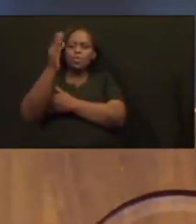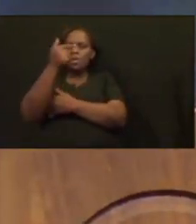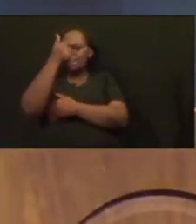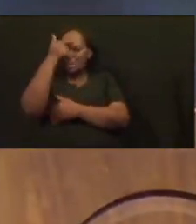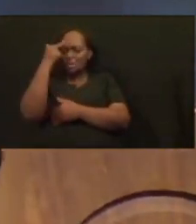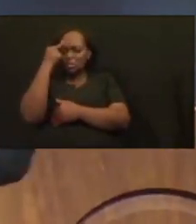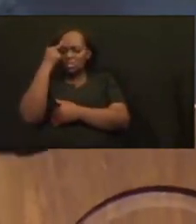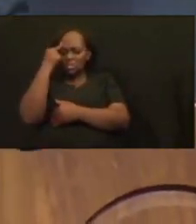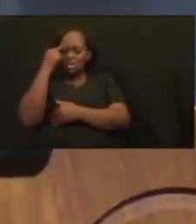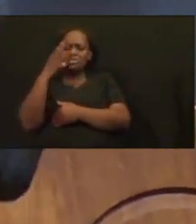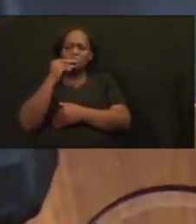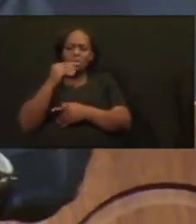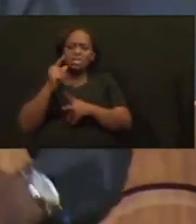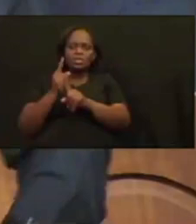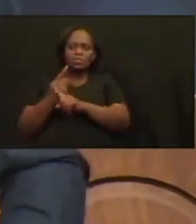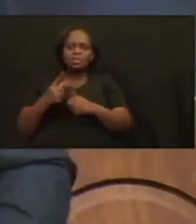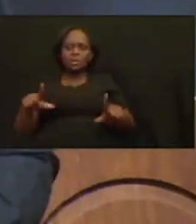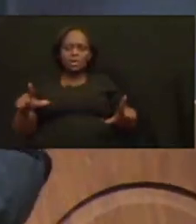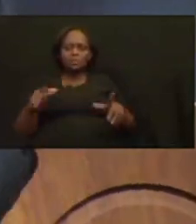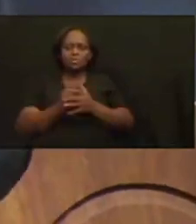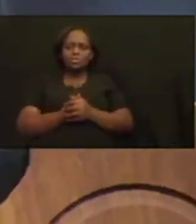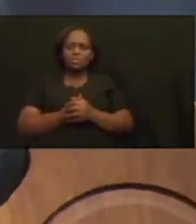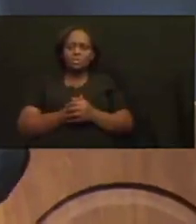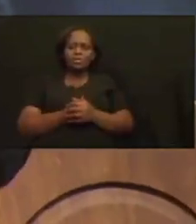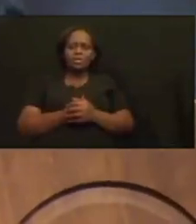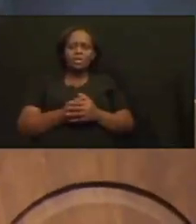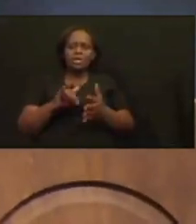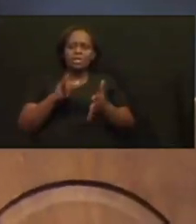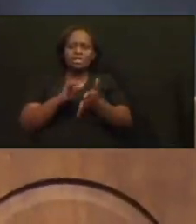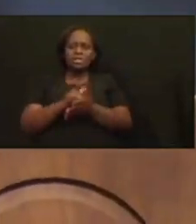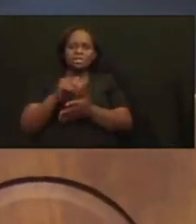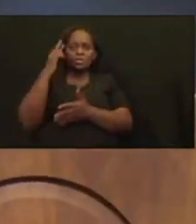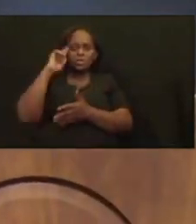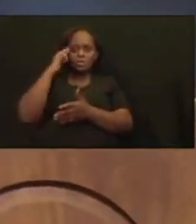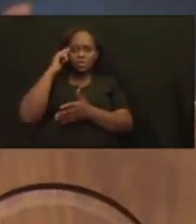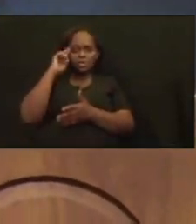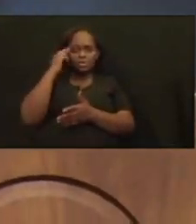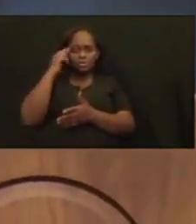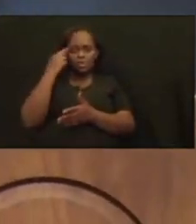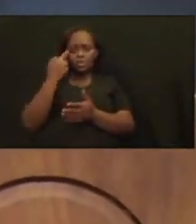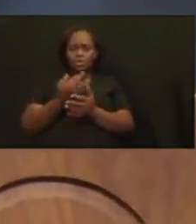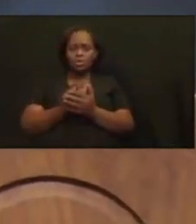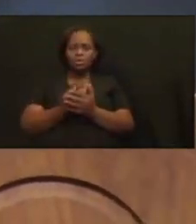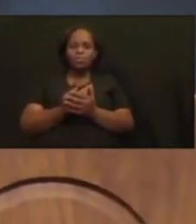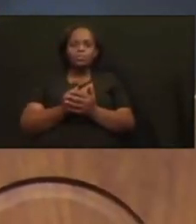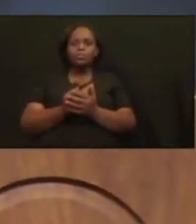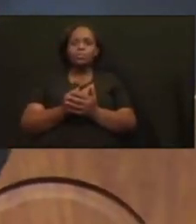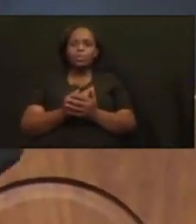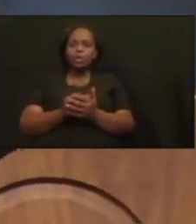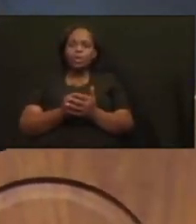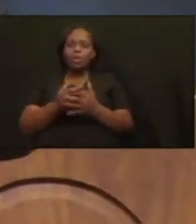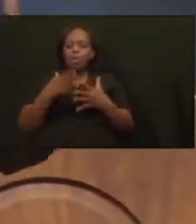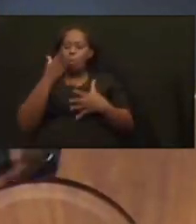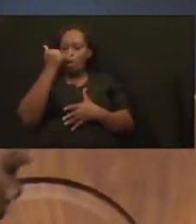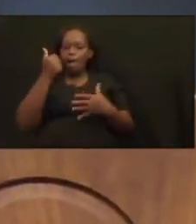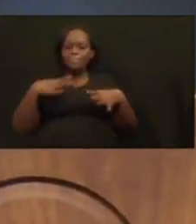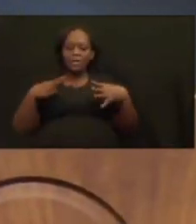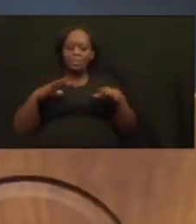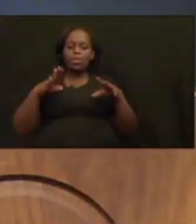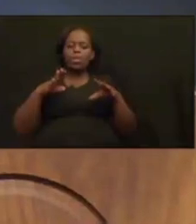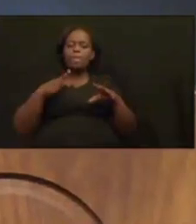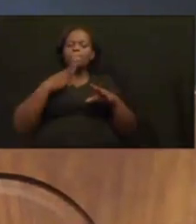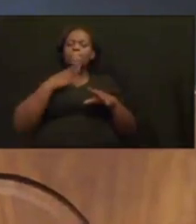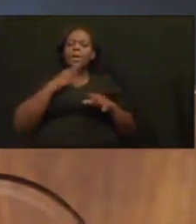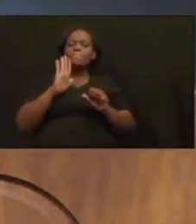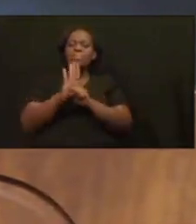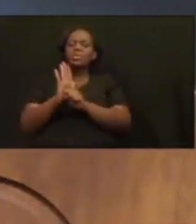is the reason why the moment you begin to be spiritual, the first thing you think about is becoming a pastor. Because that is the only template